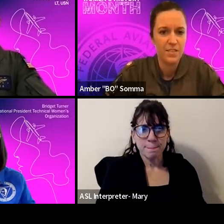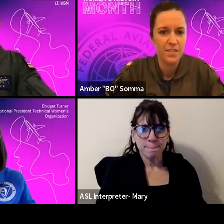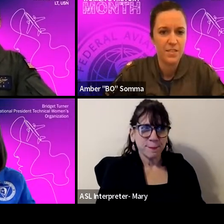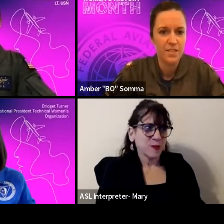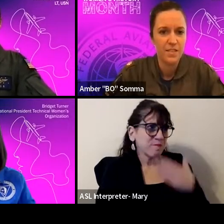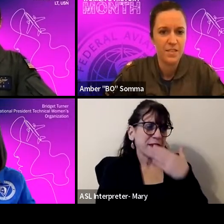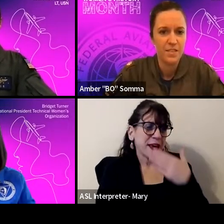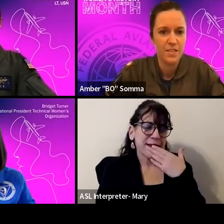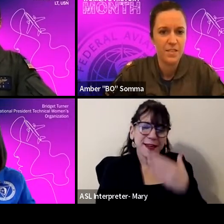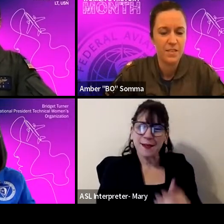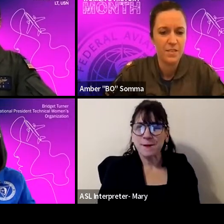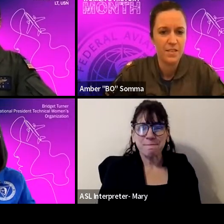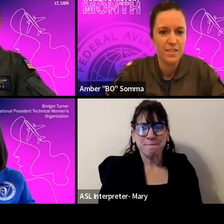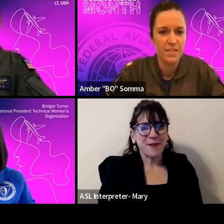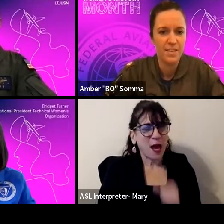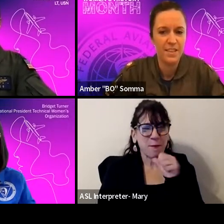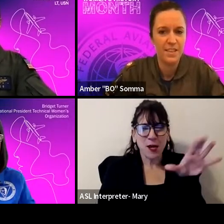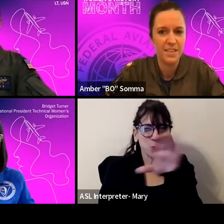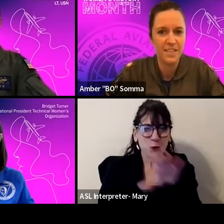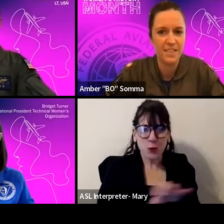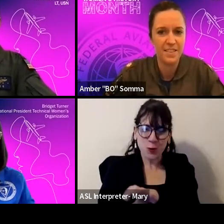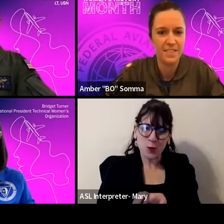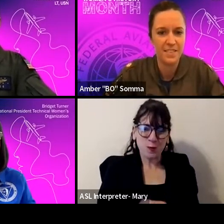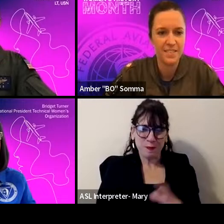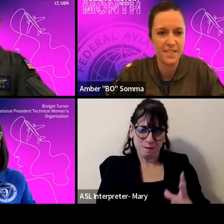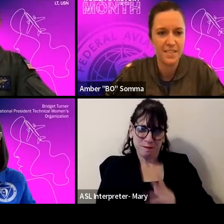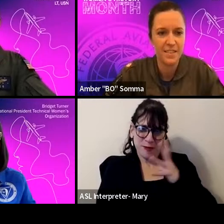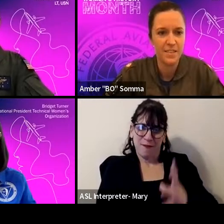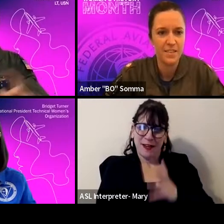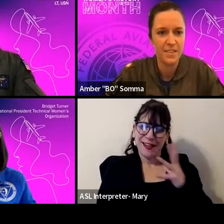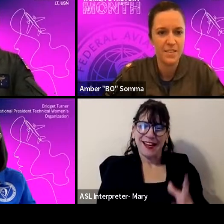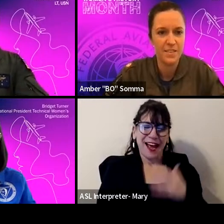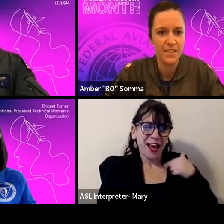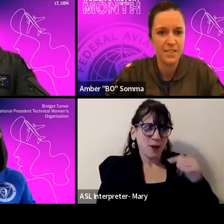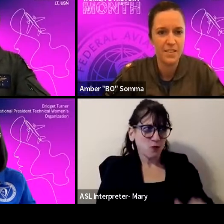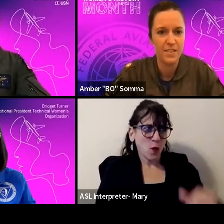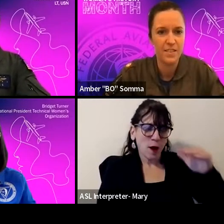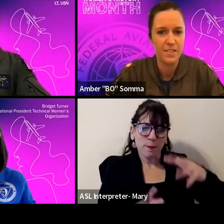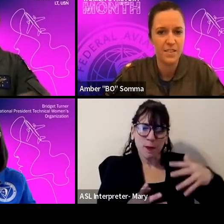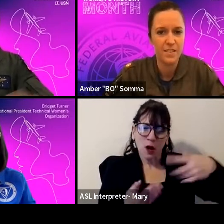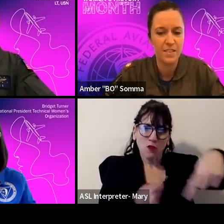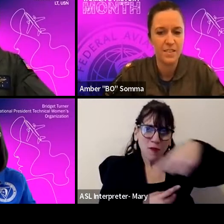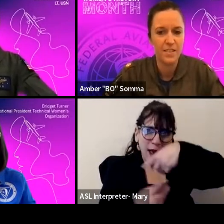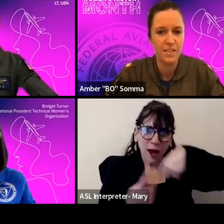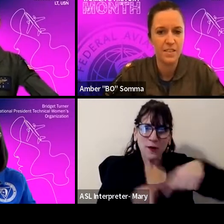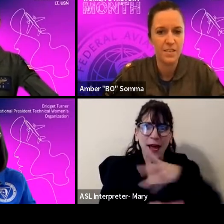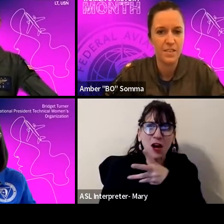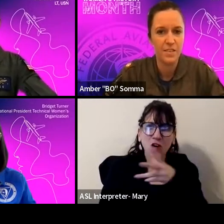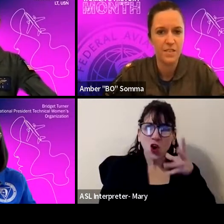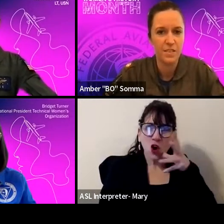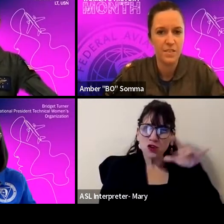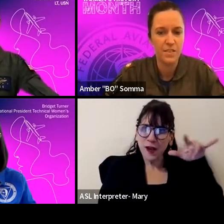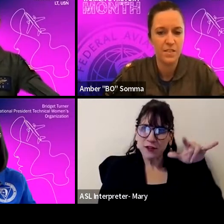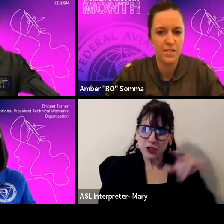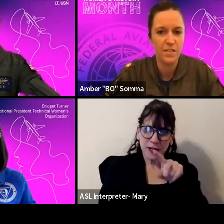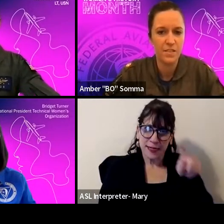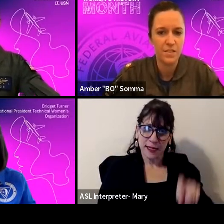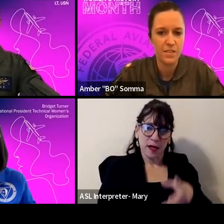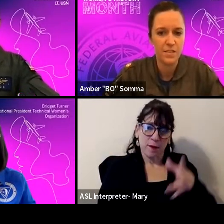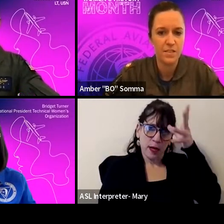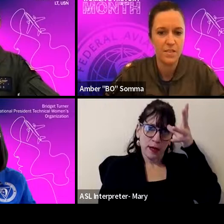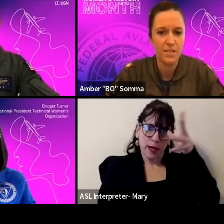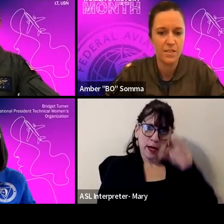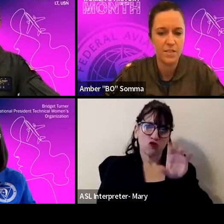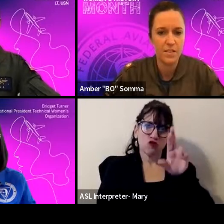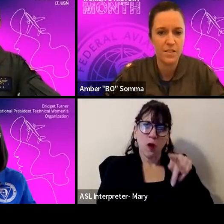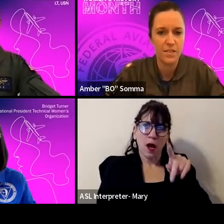Thank you. Not very Zoom savvy. I grew up around agricultural aviation in Texas. My dad was a crop